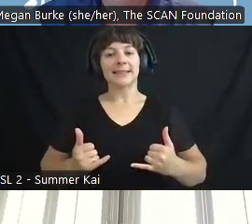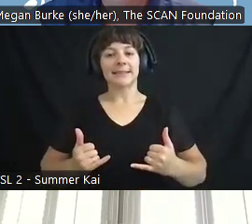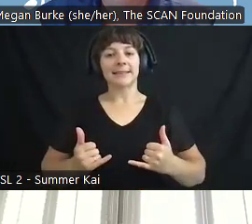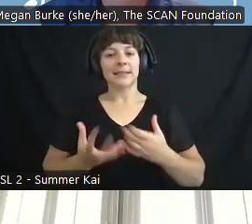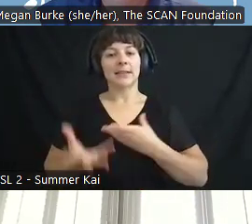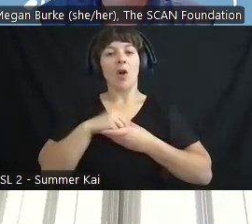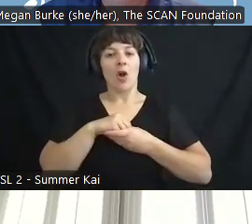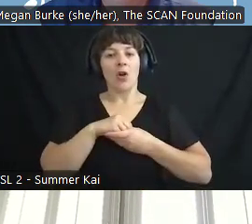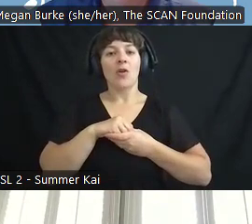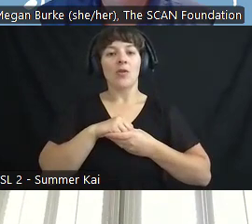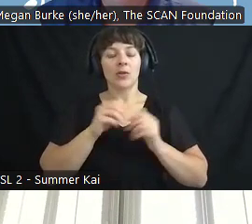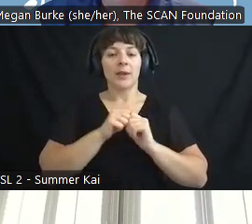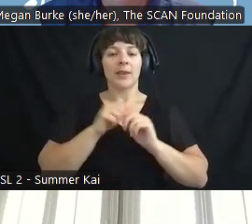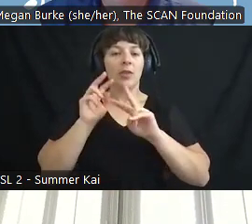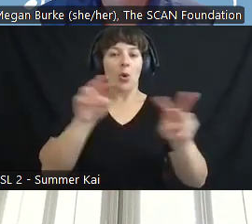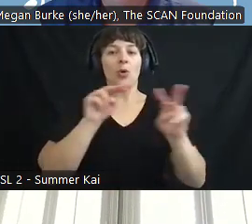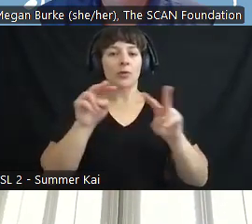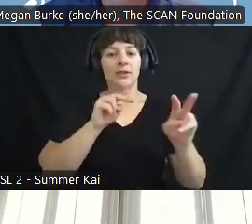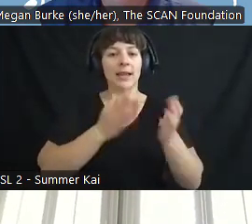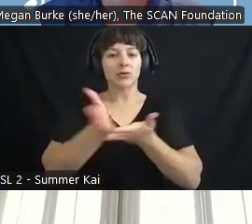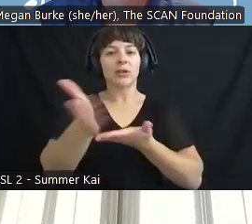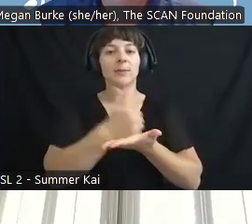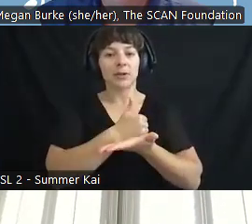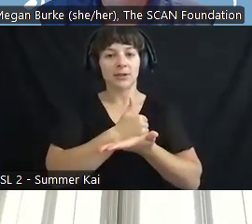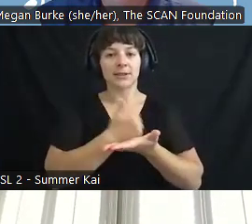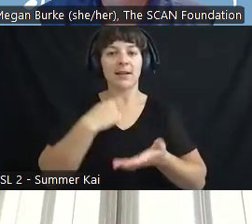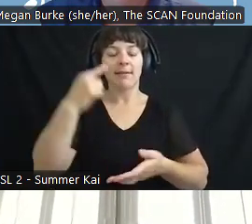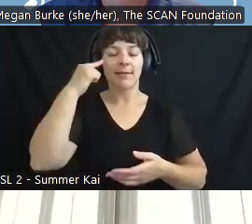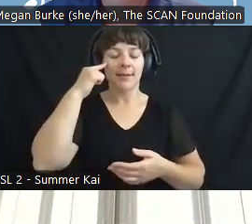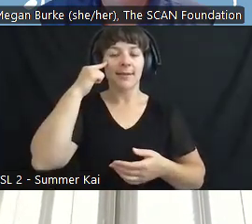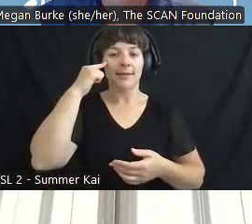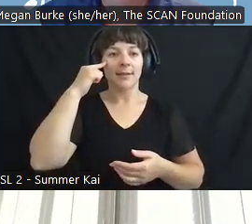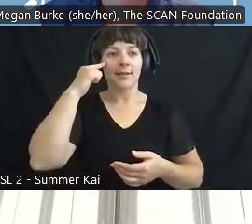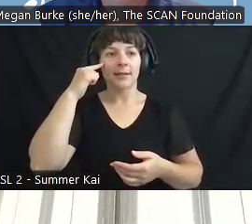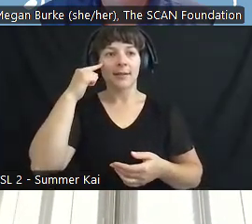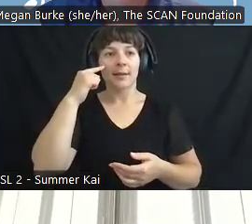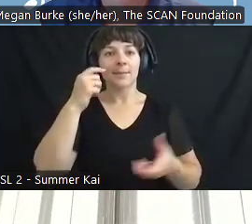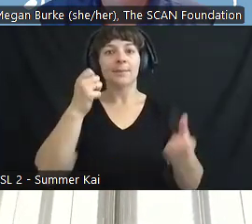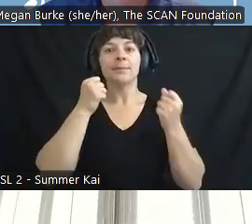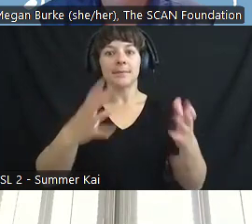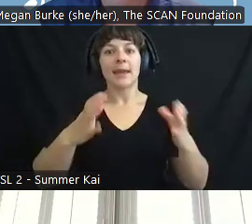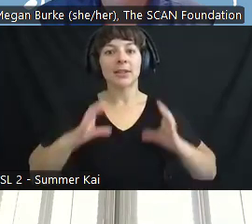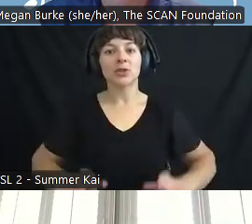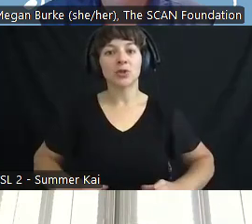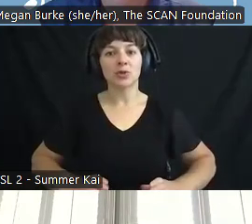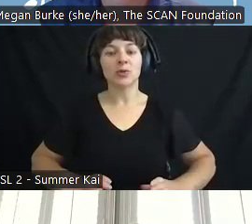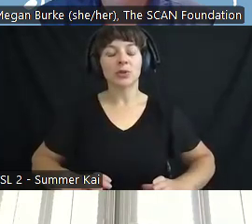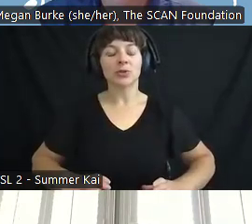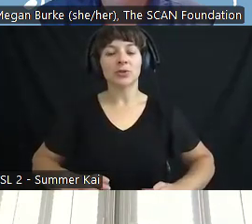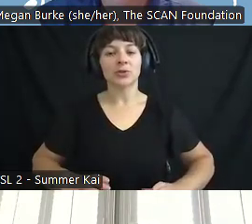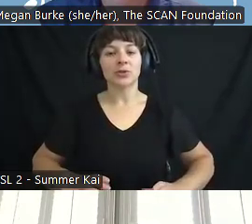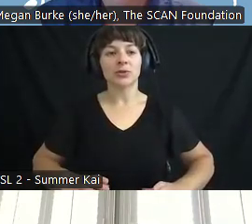in sort of oversight and transparency. I do think that many consumers are